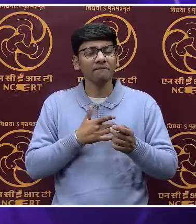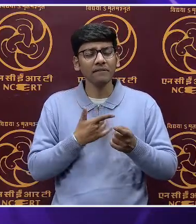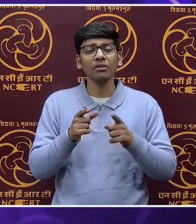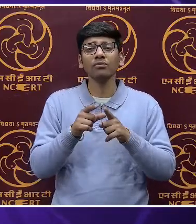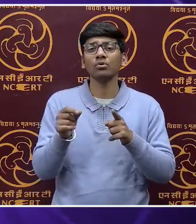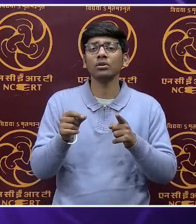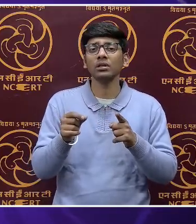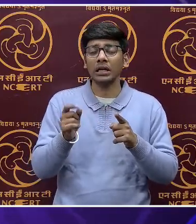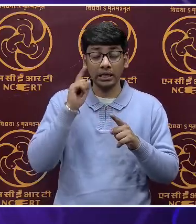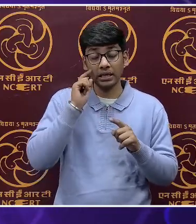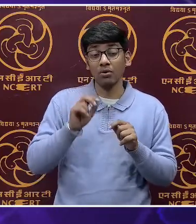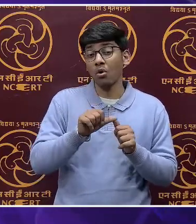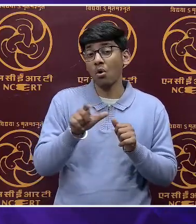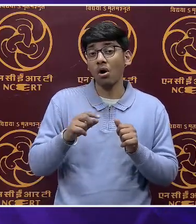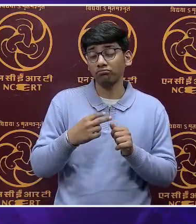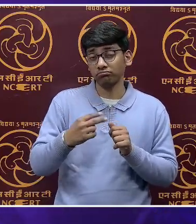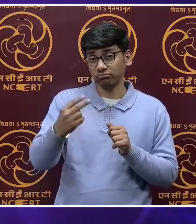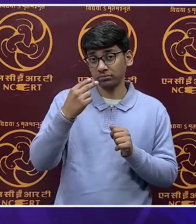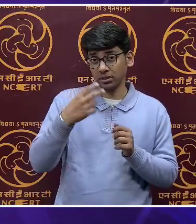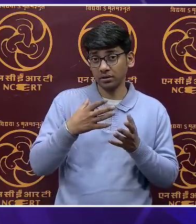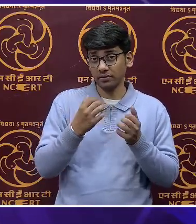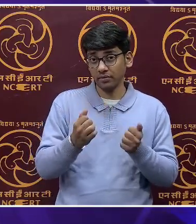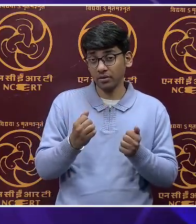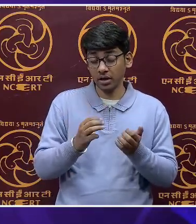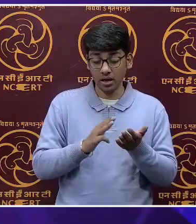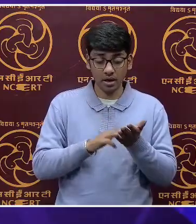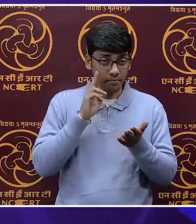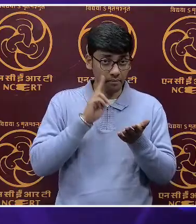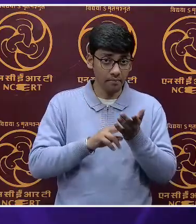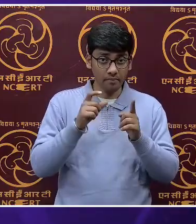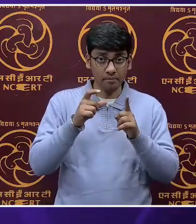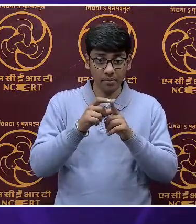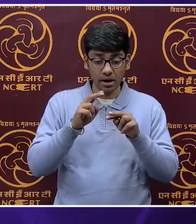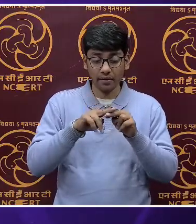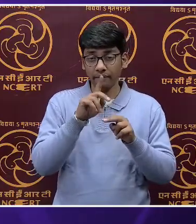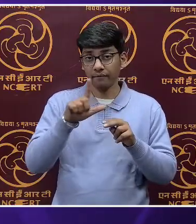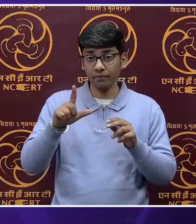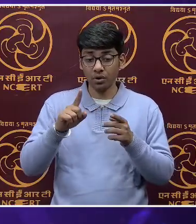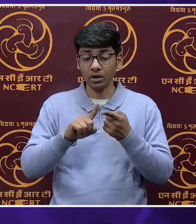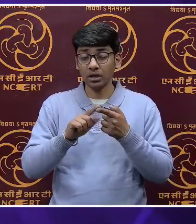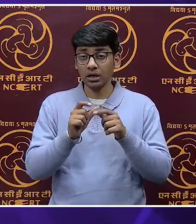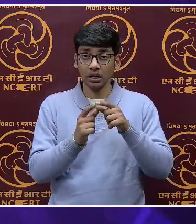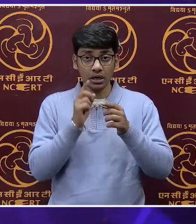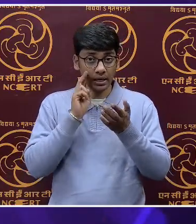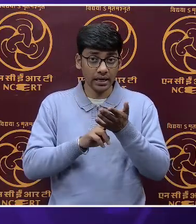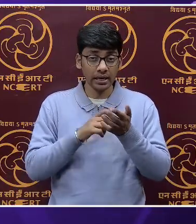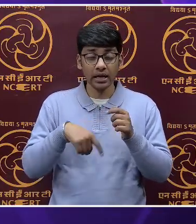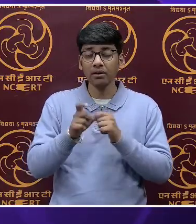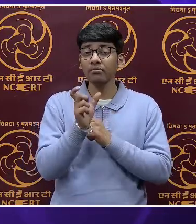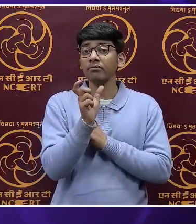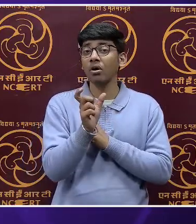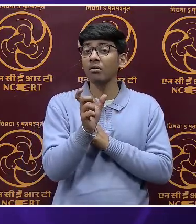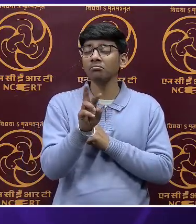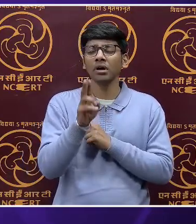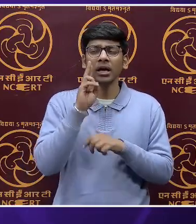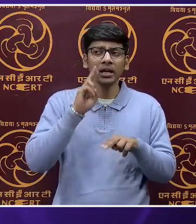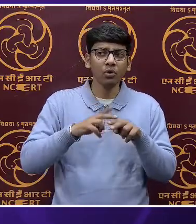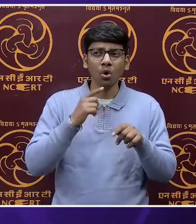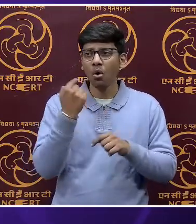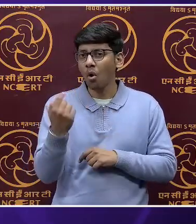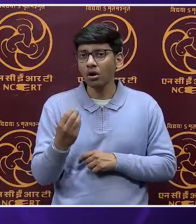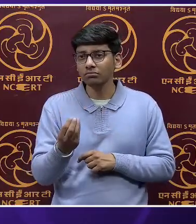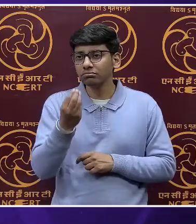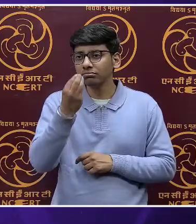my viewers that there is one phenomena called mindful eating. Yes. So you not only eat with your mouth,